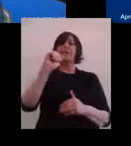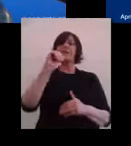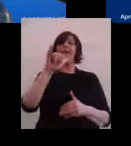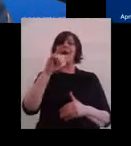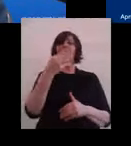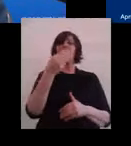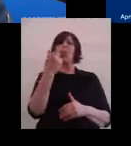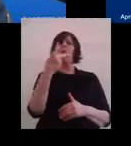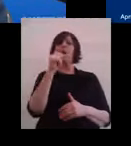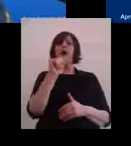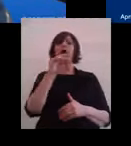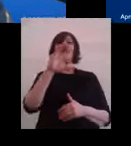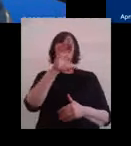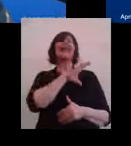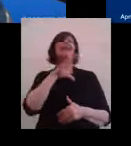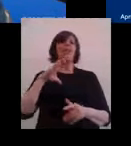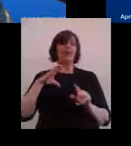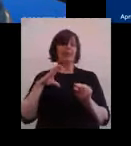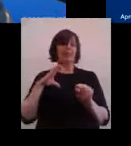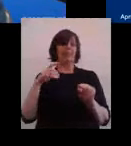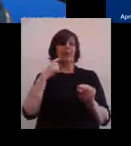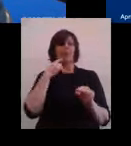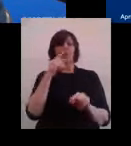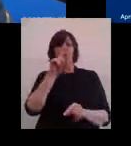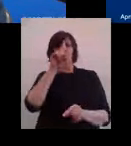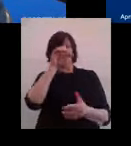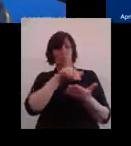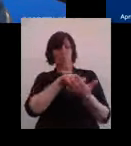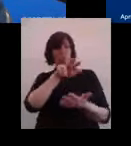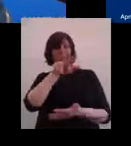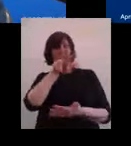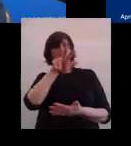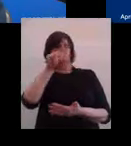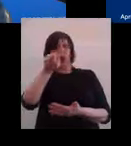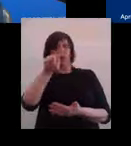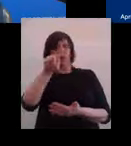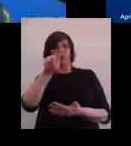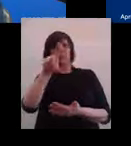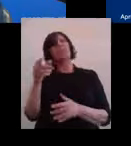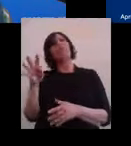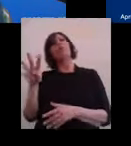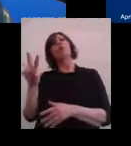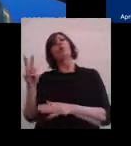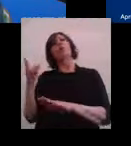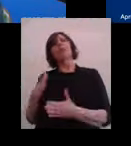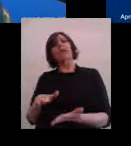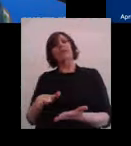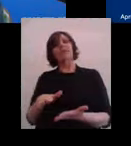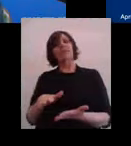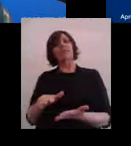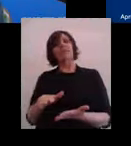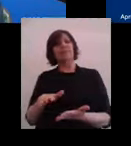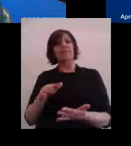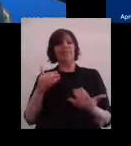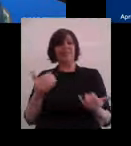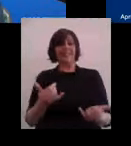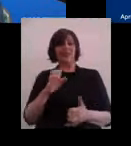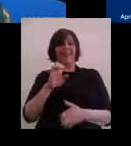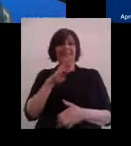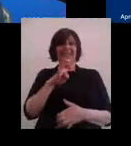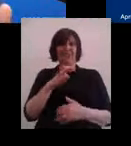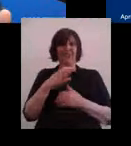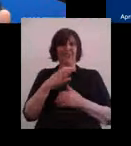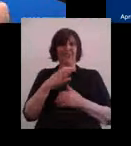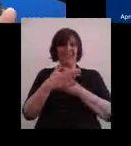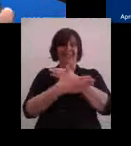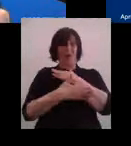have 1,331 cases and 42 deaths. And then we look at Erie County, and this is as of yesterday's data. We wanted to